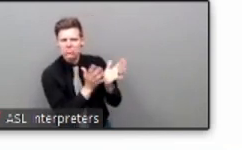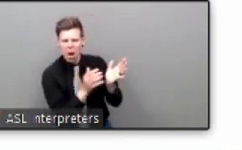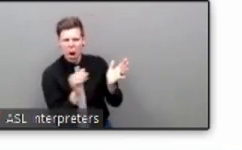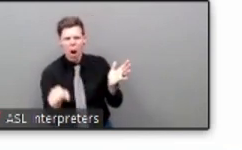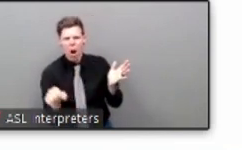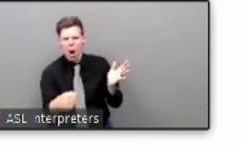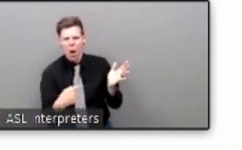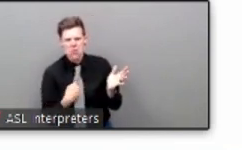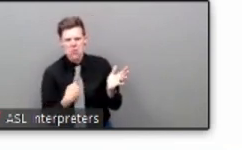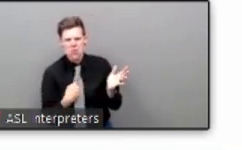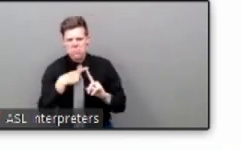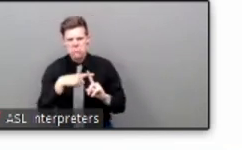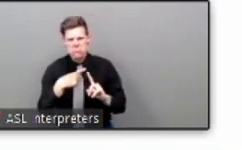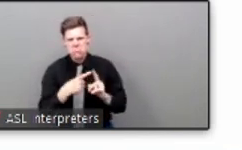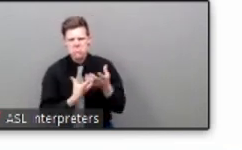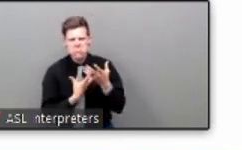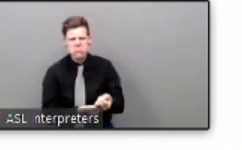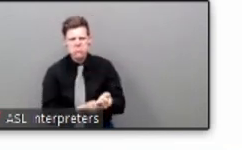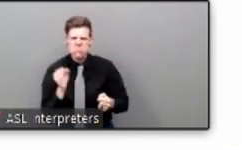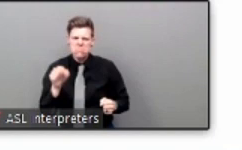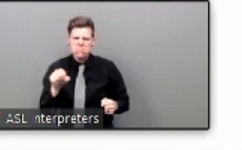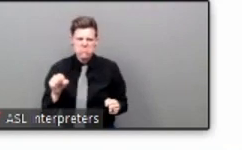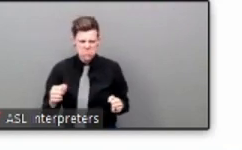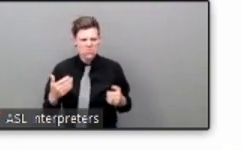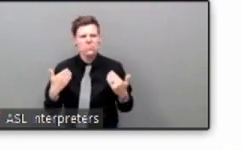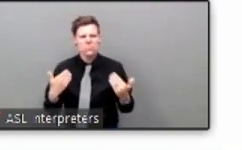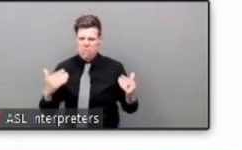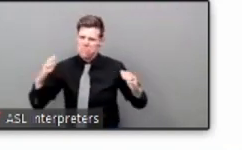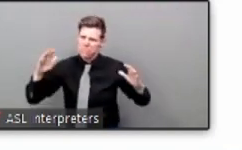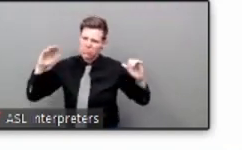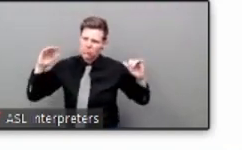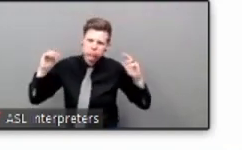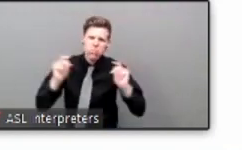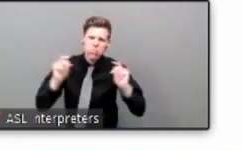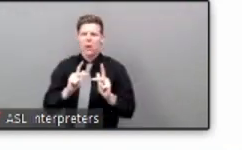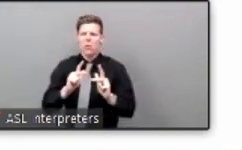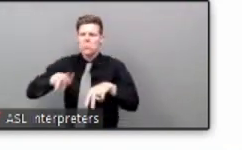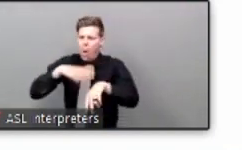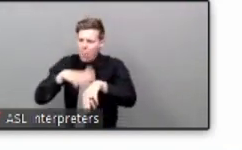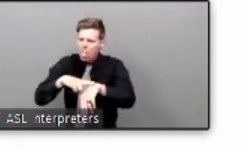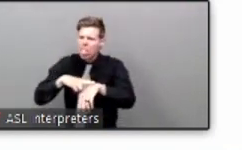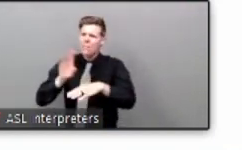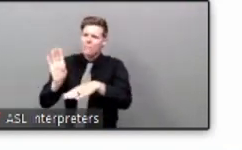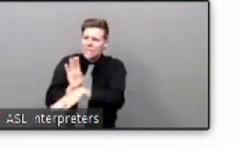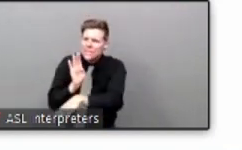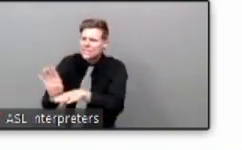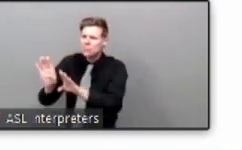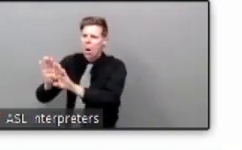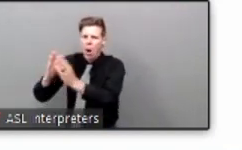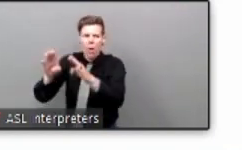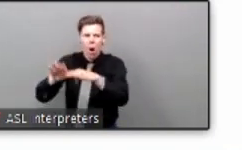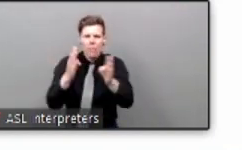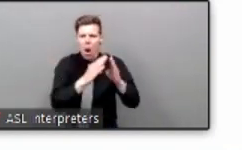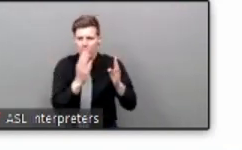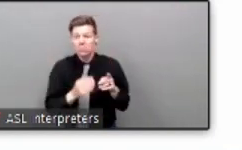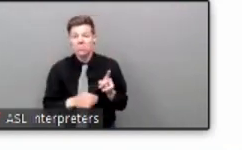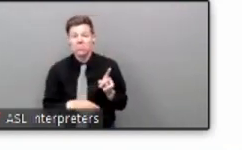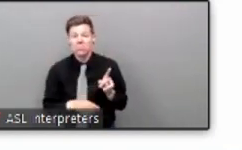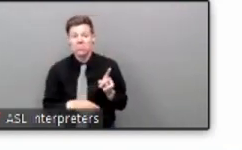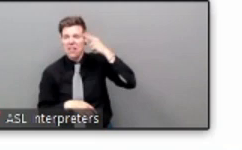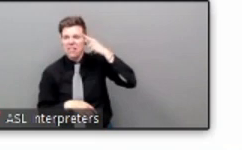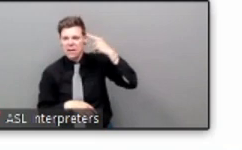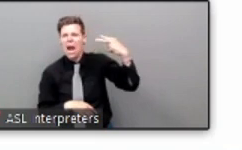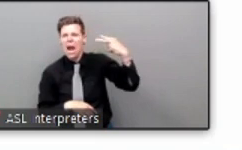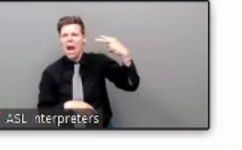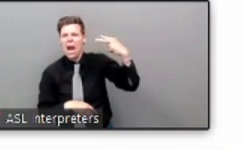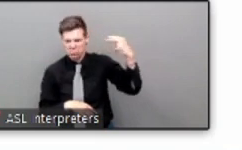restoring economic balance to the state that she has generously put forth